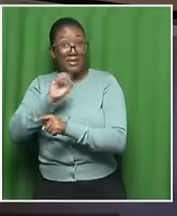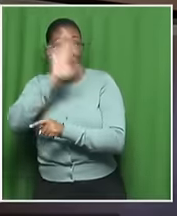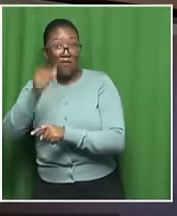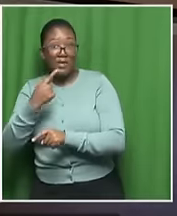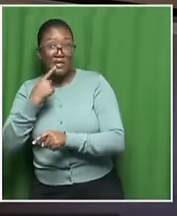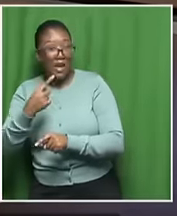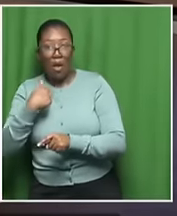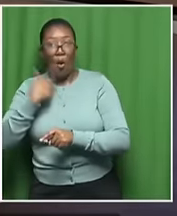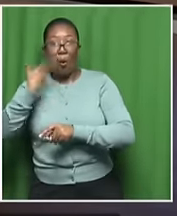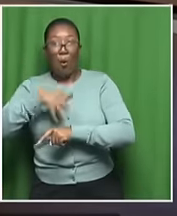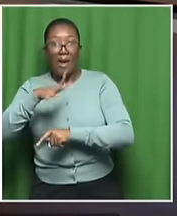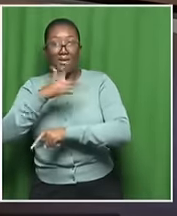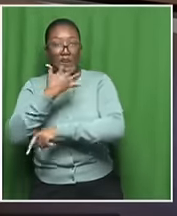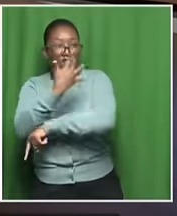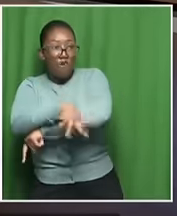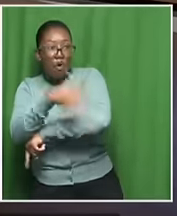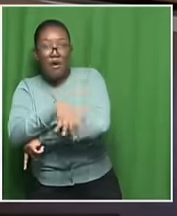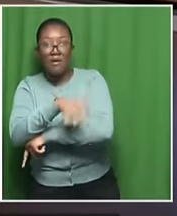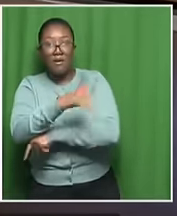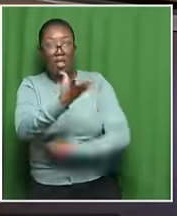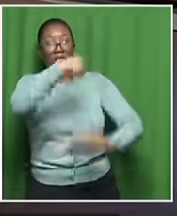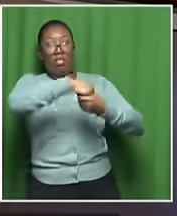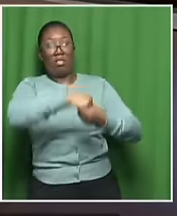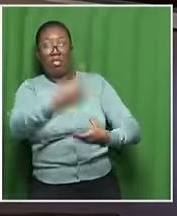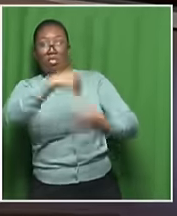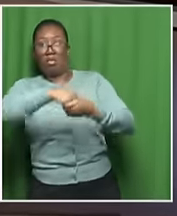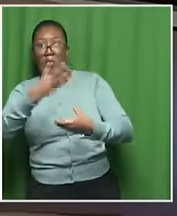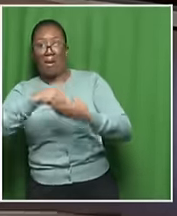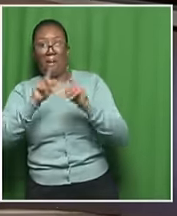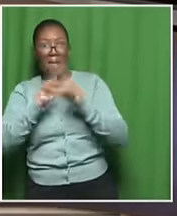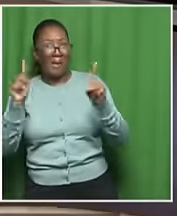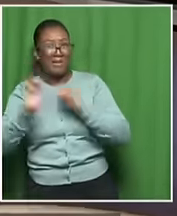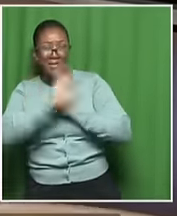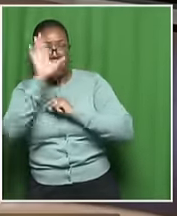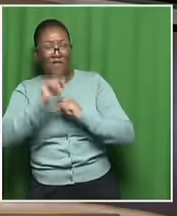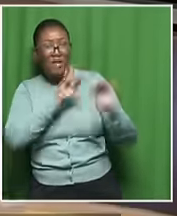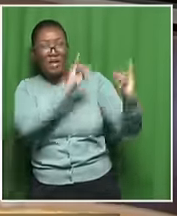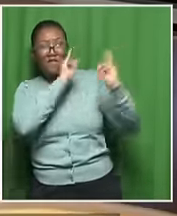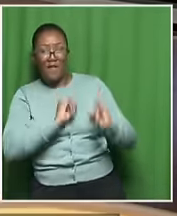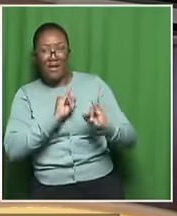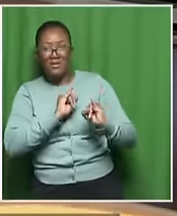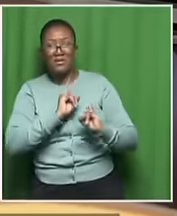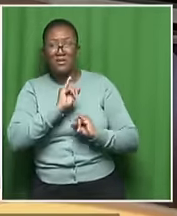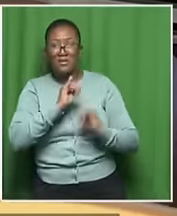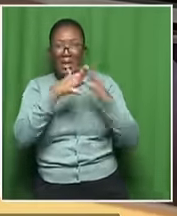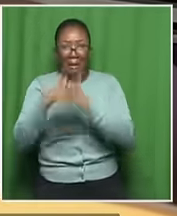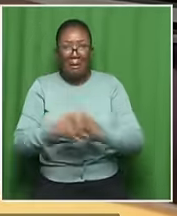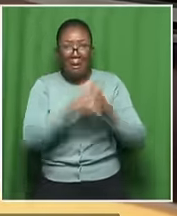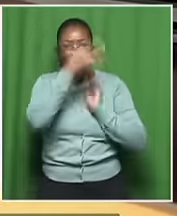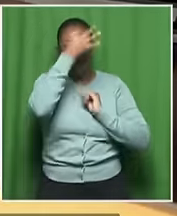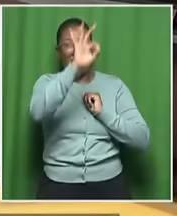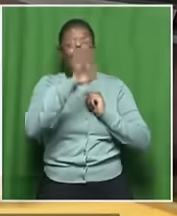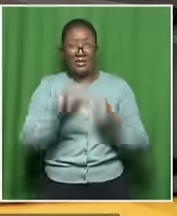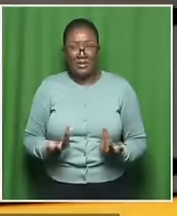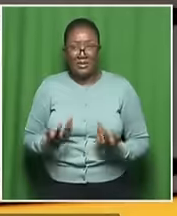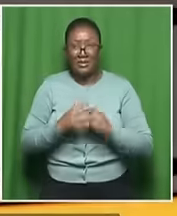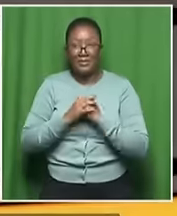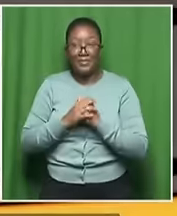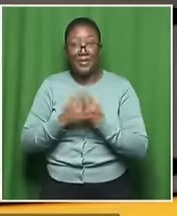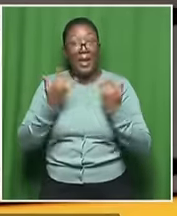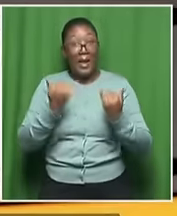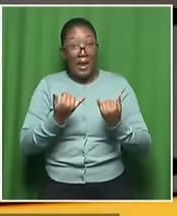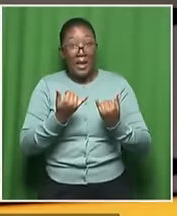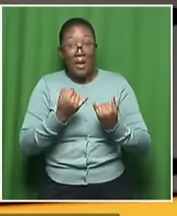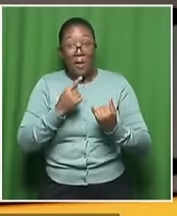elsewhere, whereas it seems like you are inviting another foreign entity into the fold? There's a difference between interference